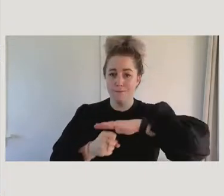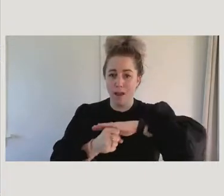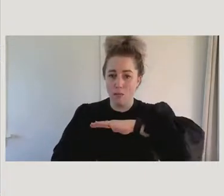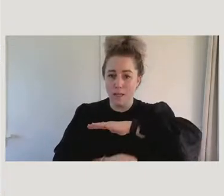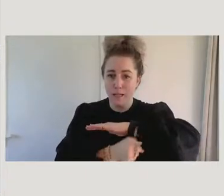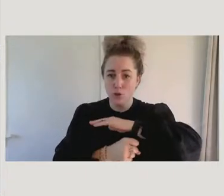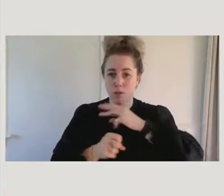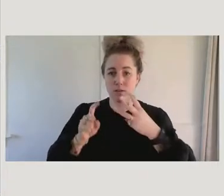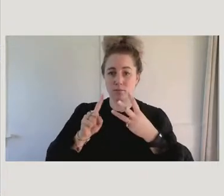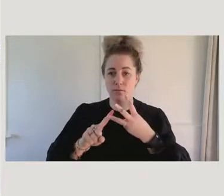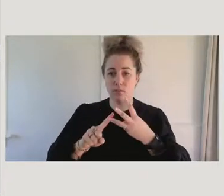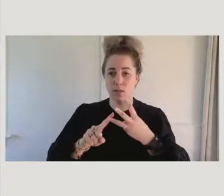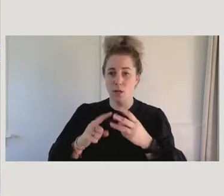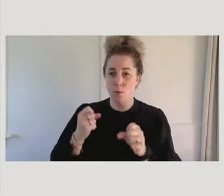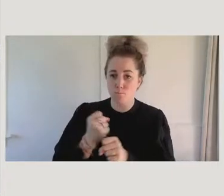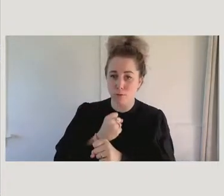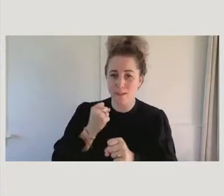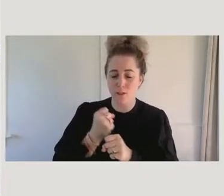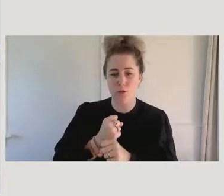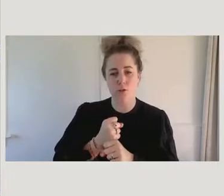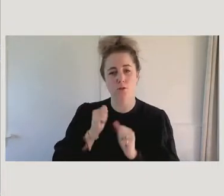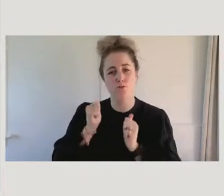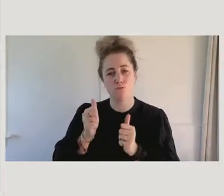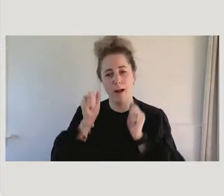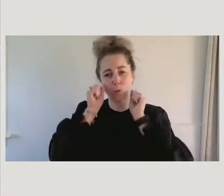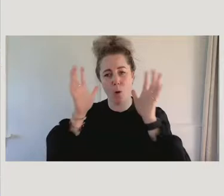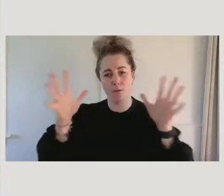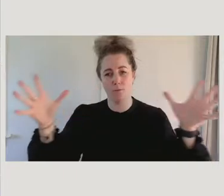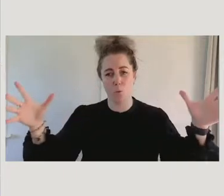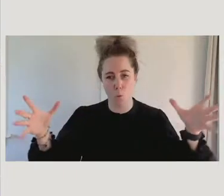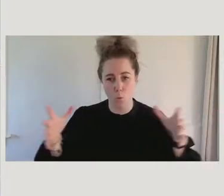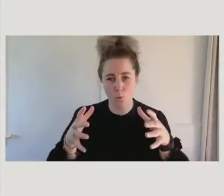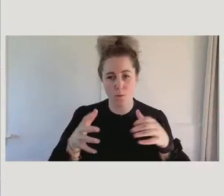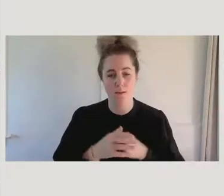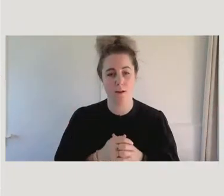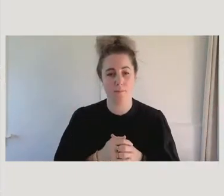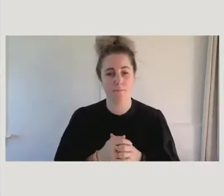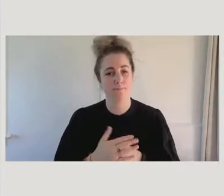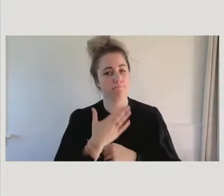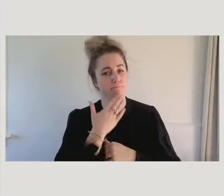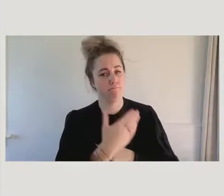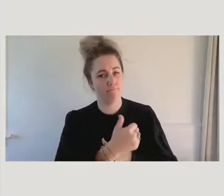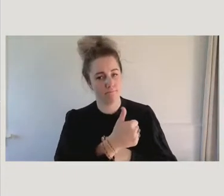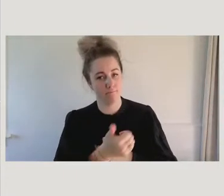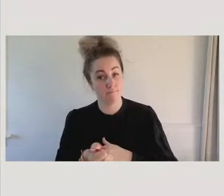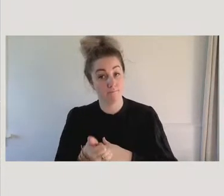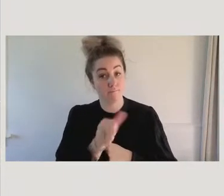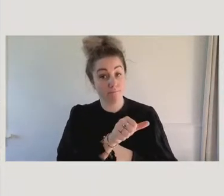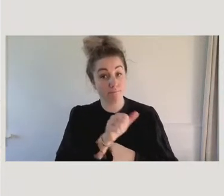are in the same room wonderful idea thank you that's great puppets I love her